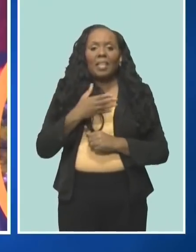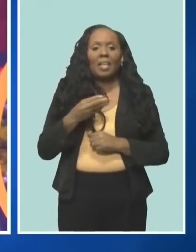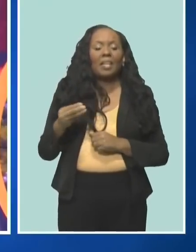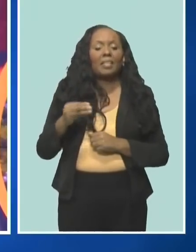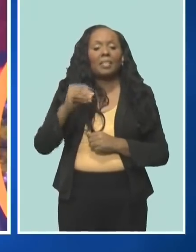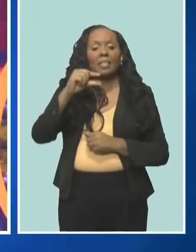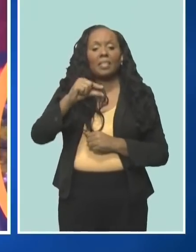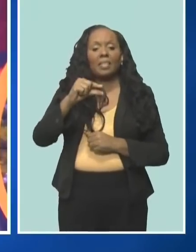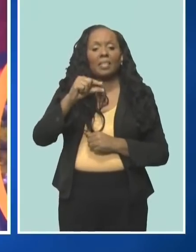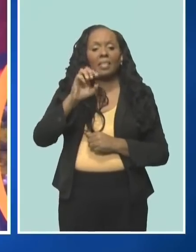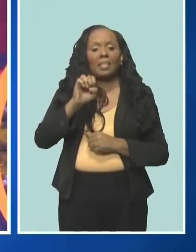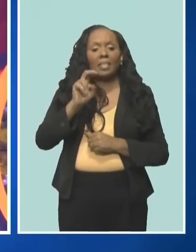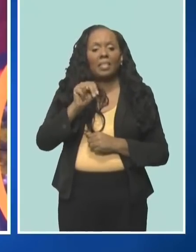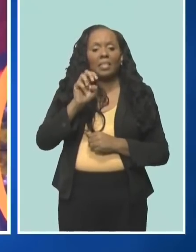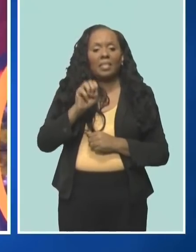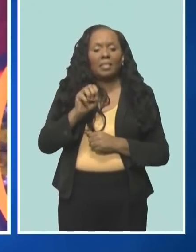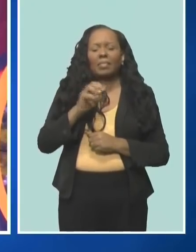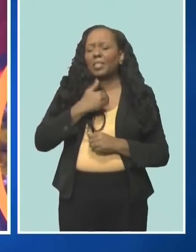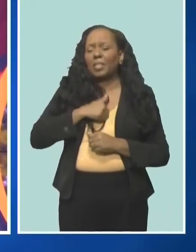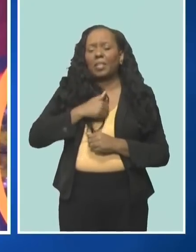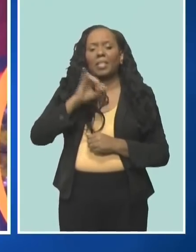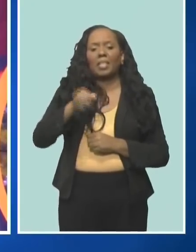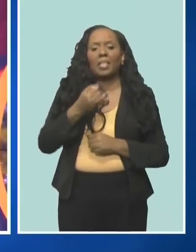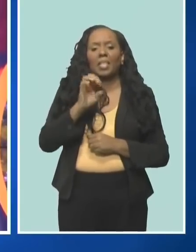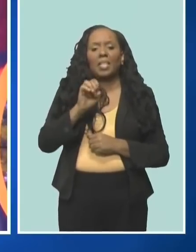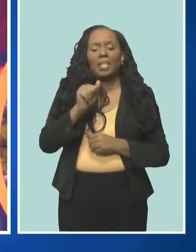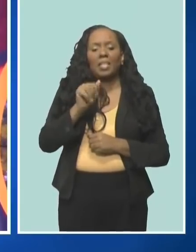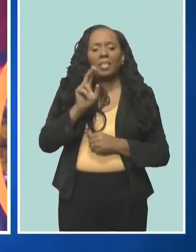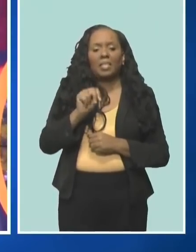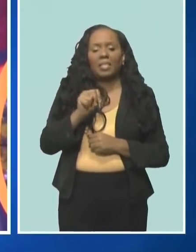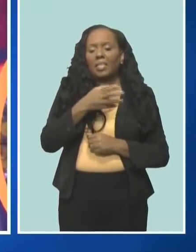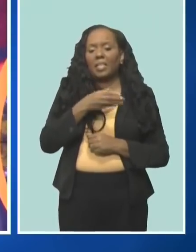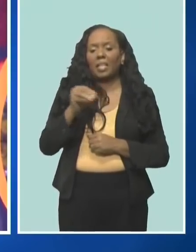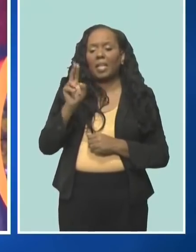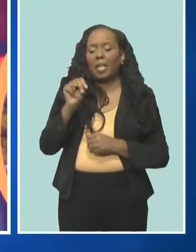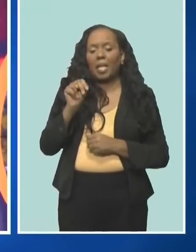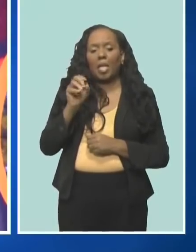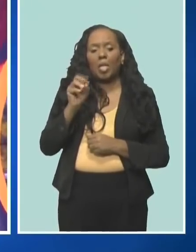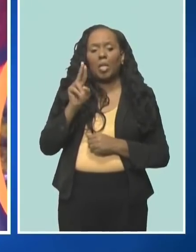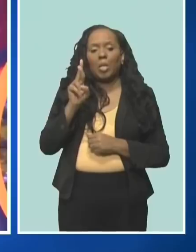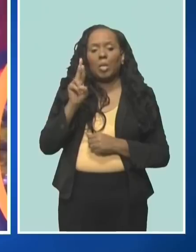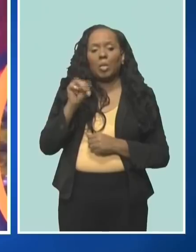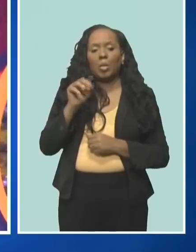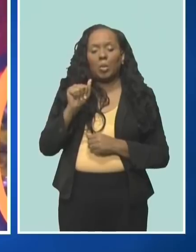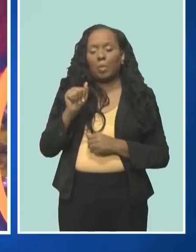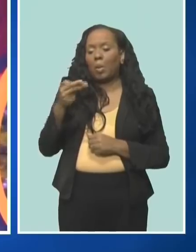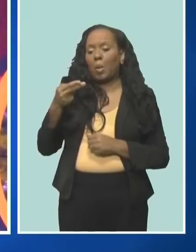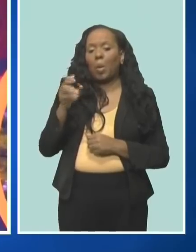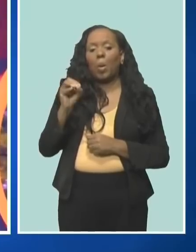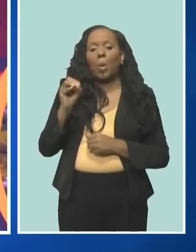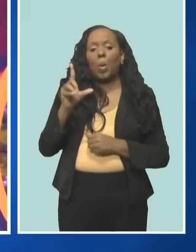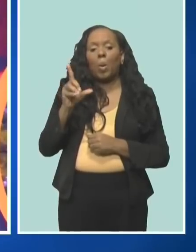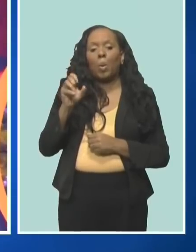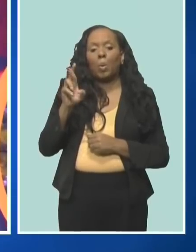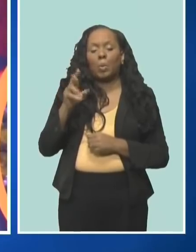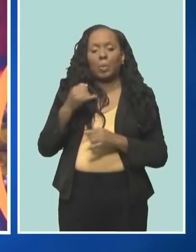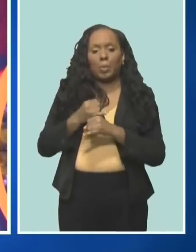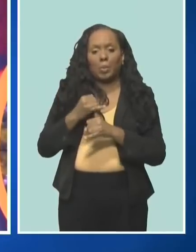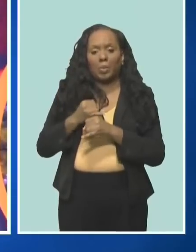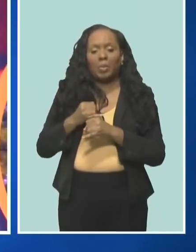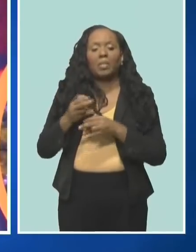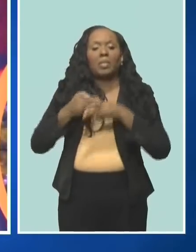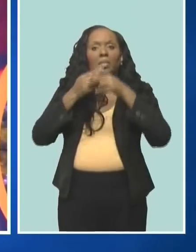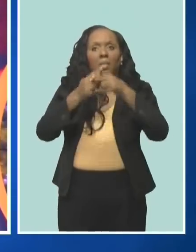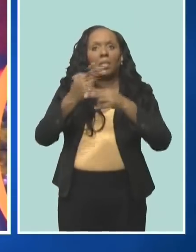and Norma Holder Hospitality Institute of the Barbados Community College has earned a nomination as the